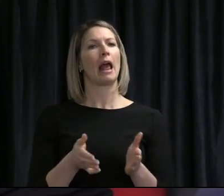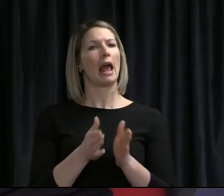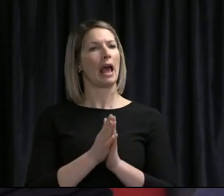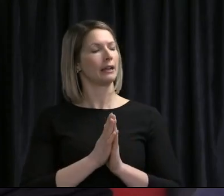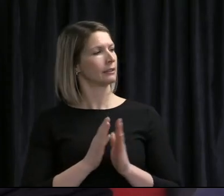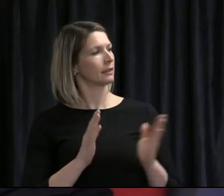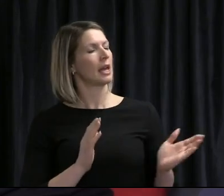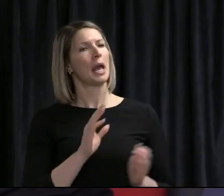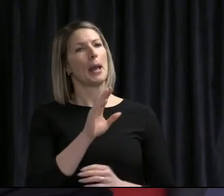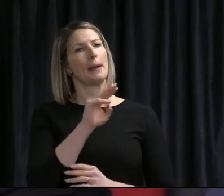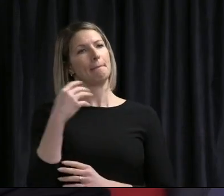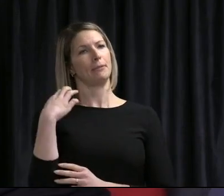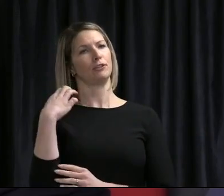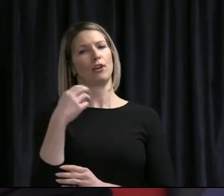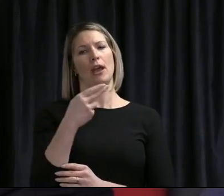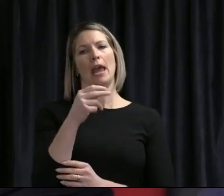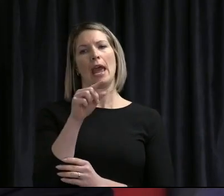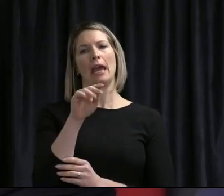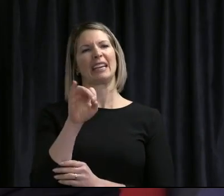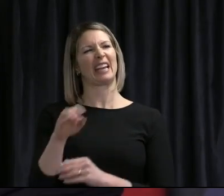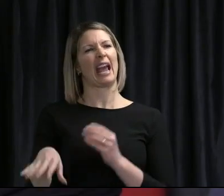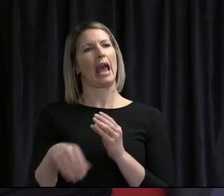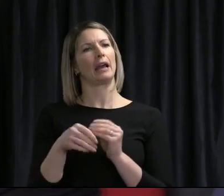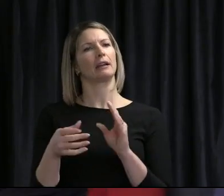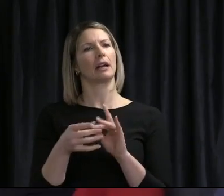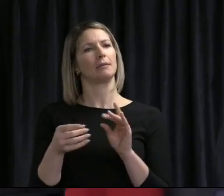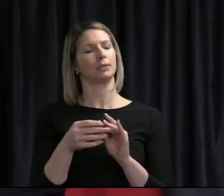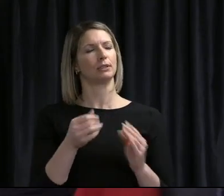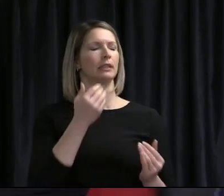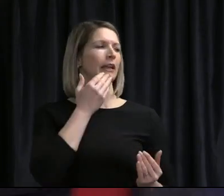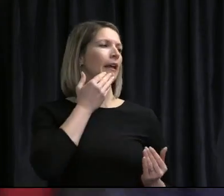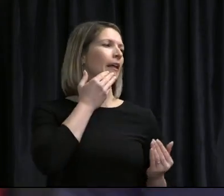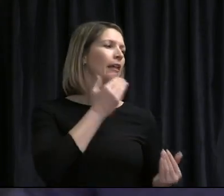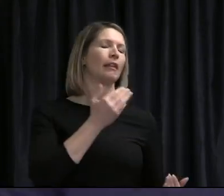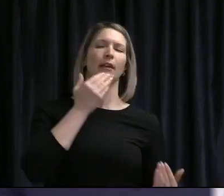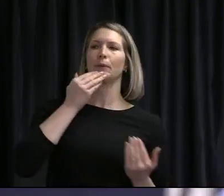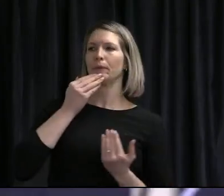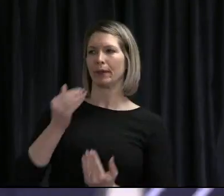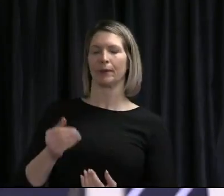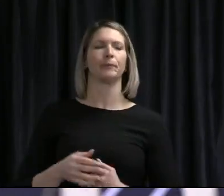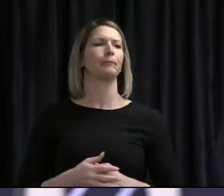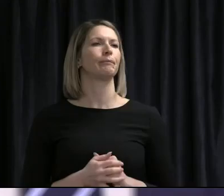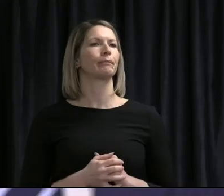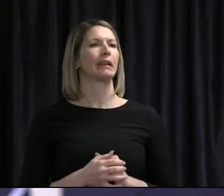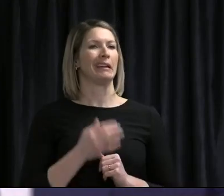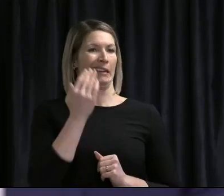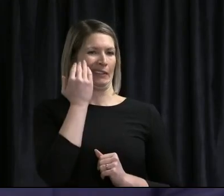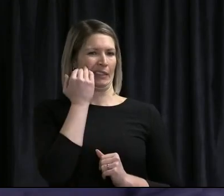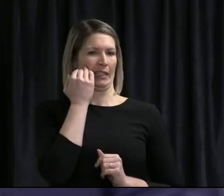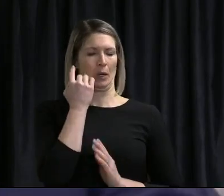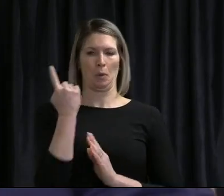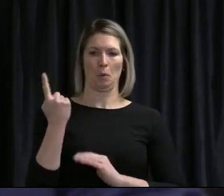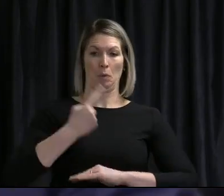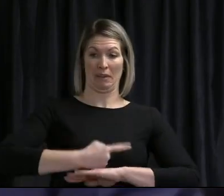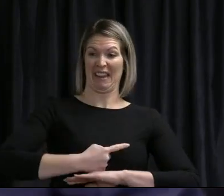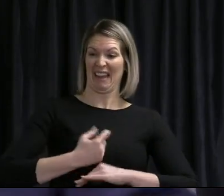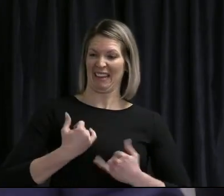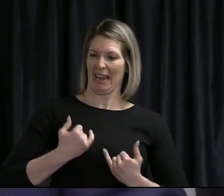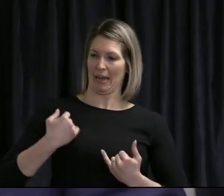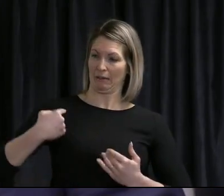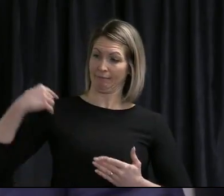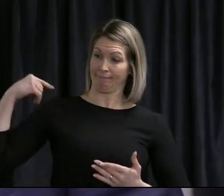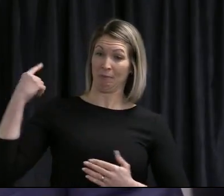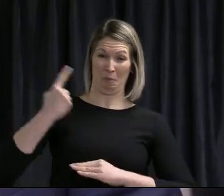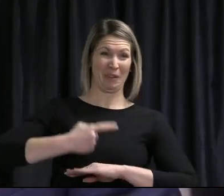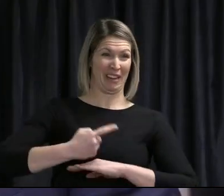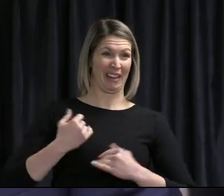Haggie to make a few comments. Thank you very much, Premier. Over the last 24 hours, the situation has evolved